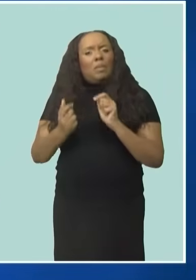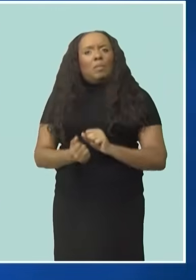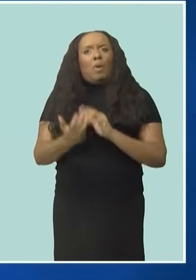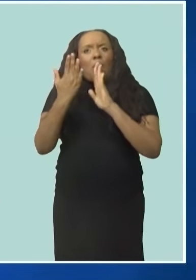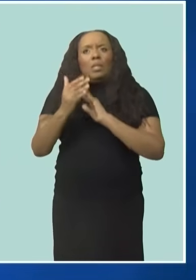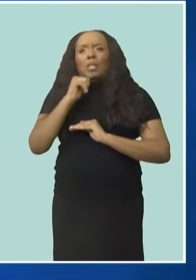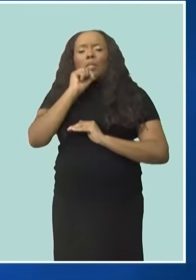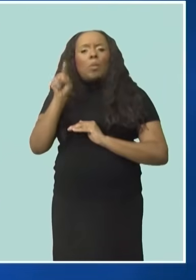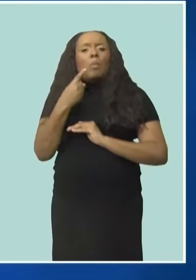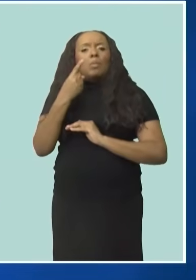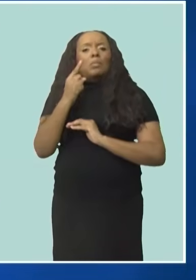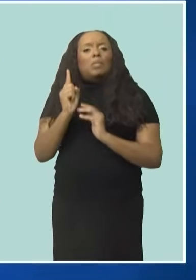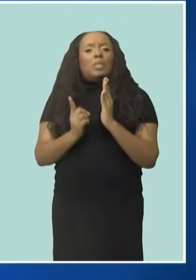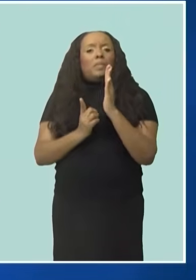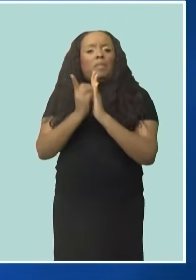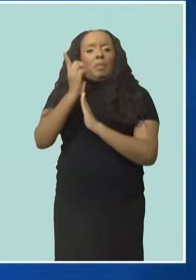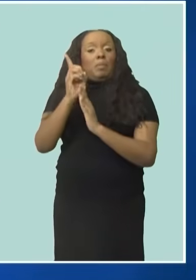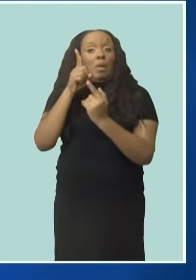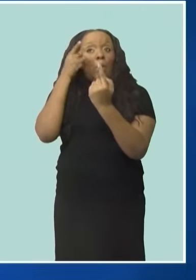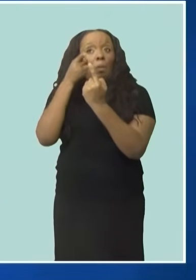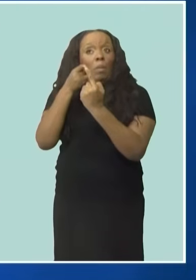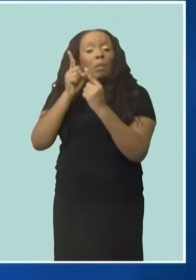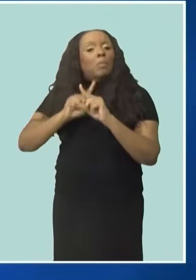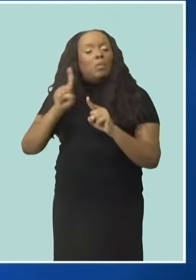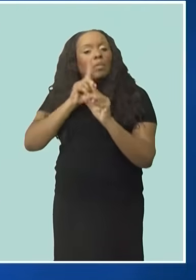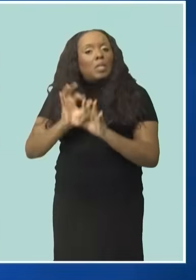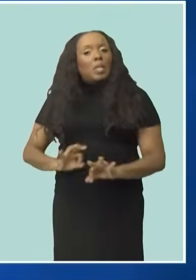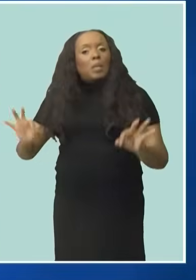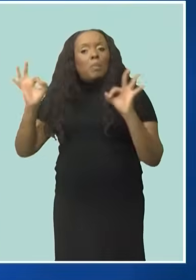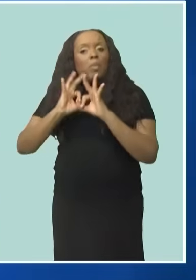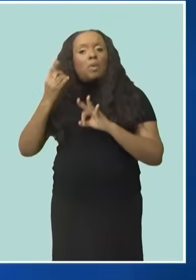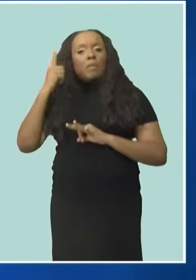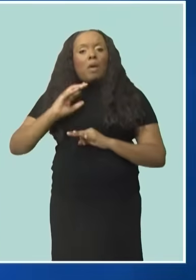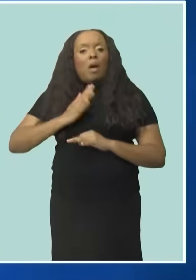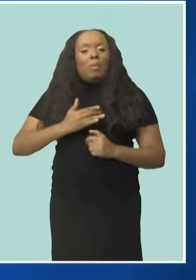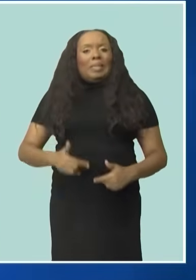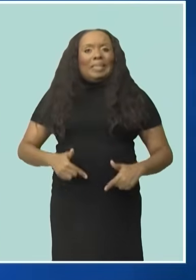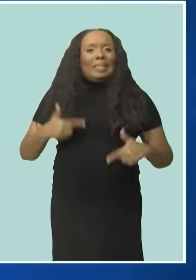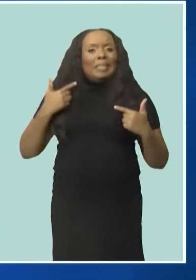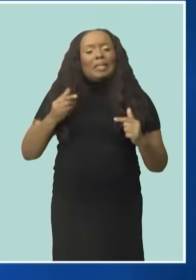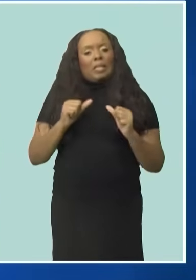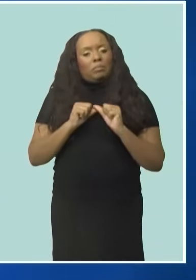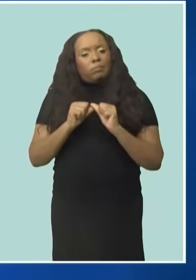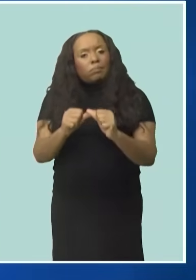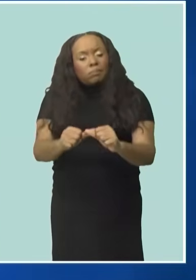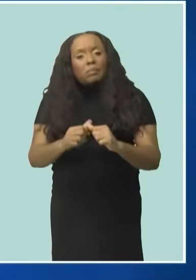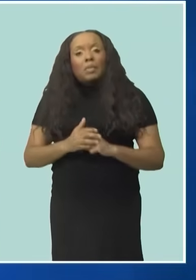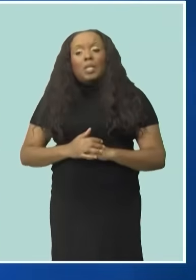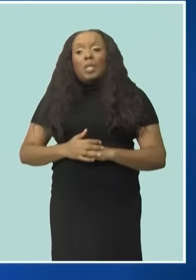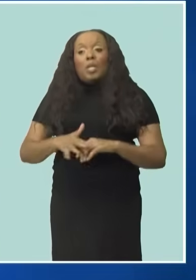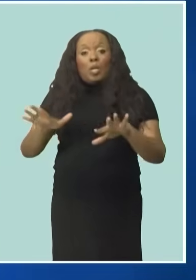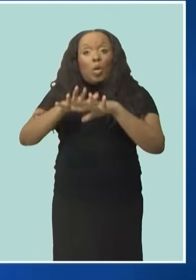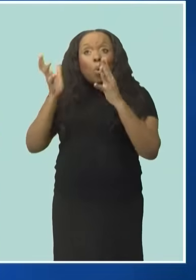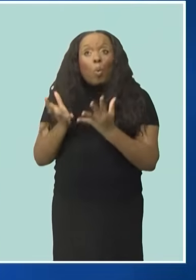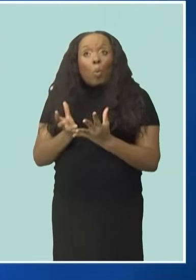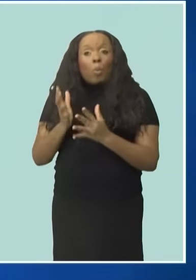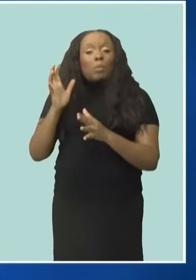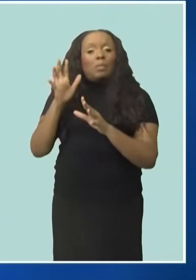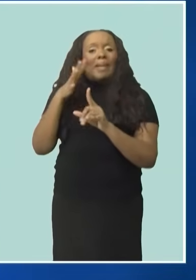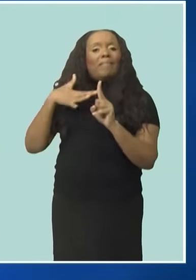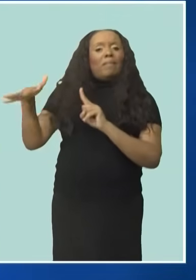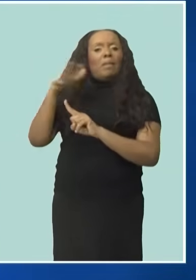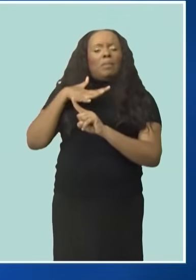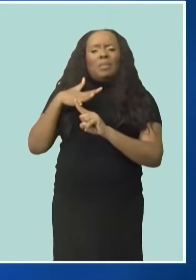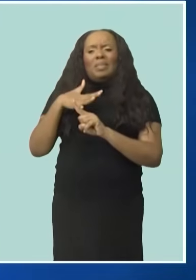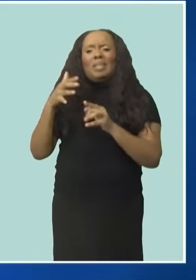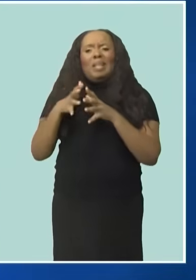goal. It is a necessity for our survival and our sustainability. In a global environment with so much